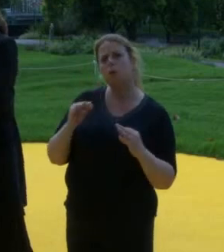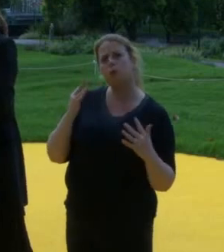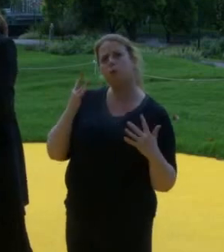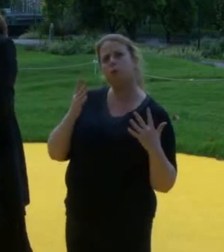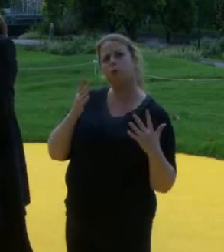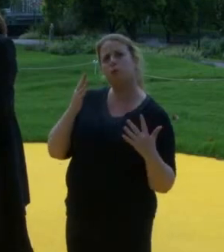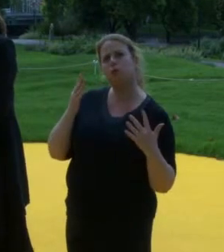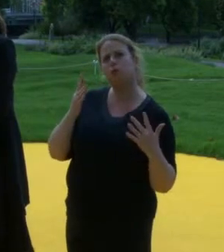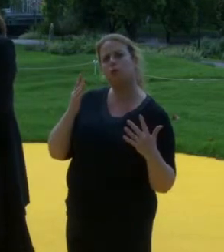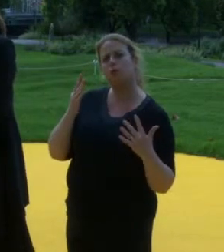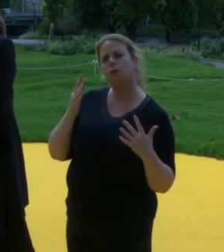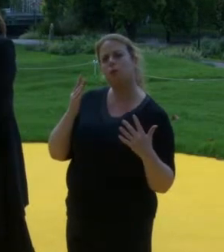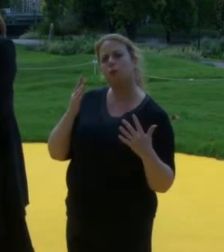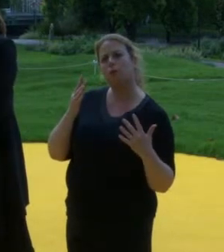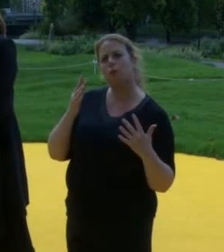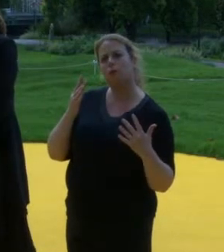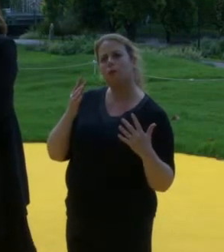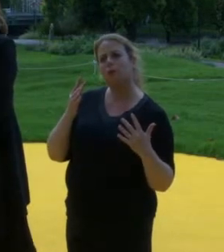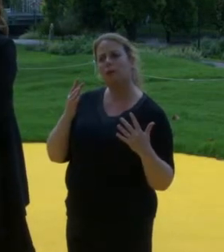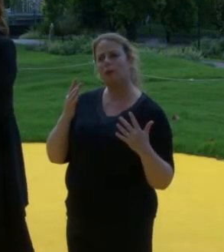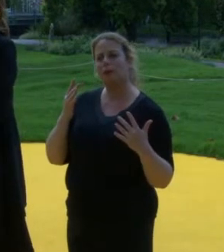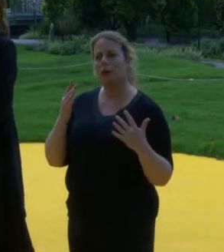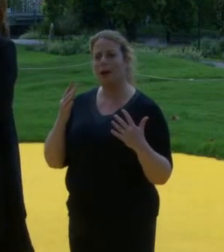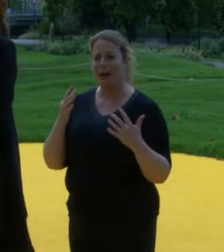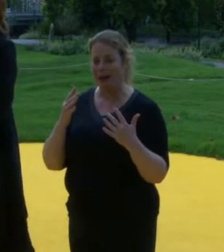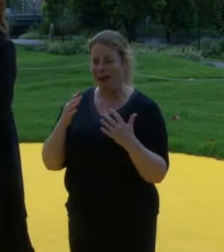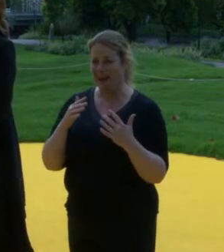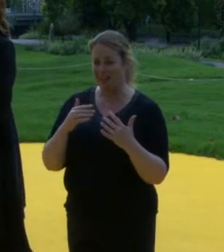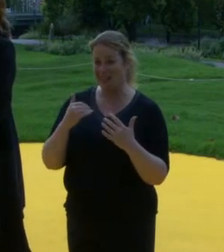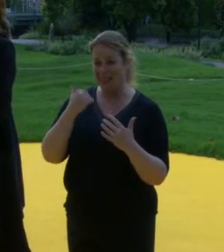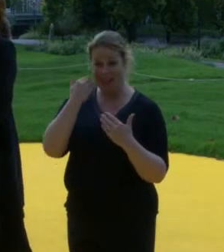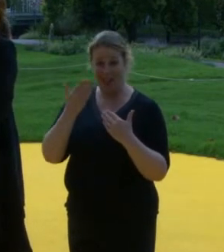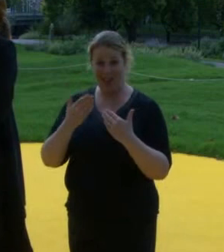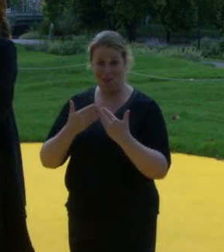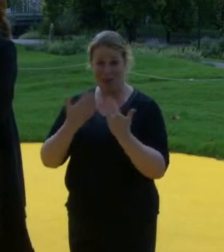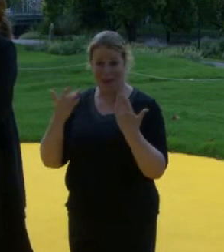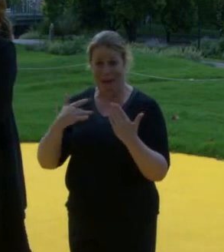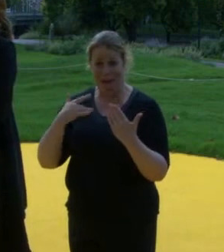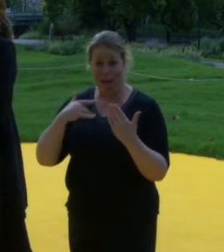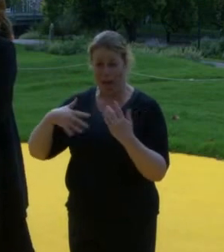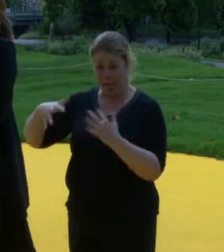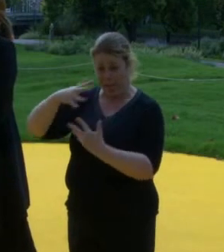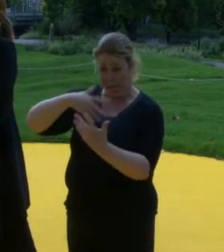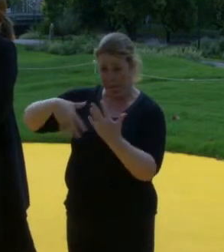and to escape the noise that surrounded me and others.